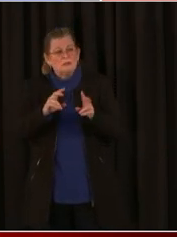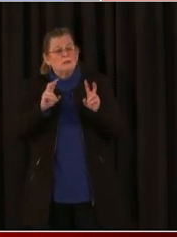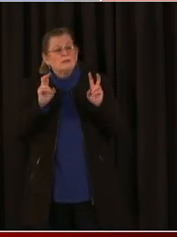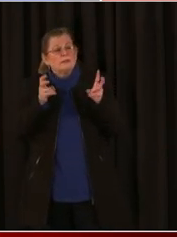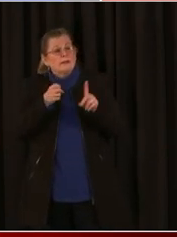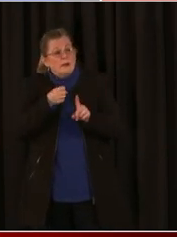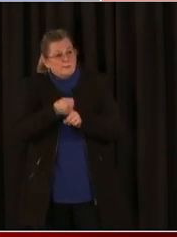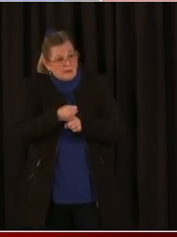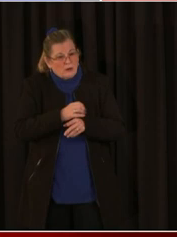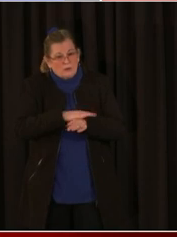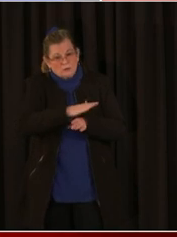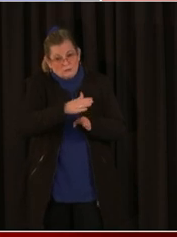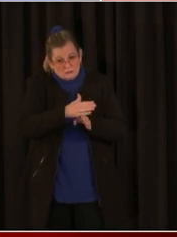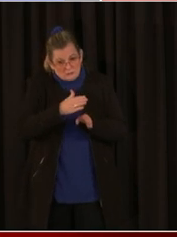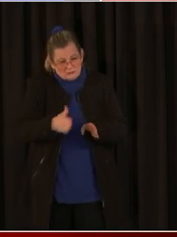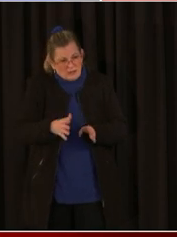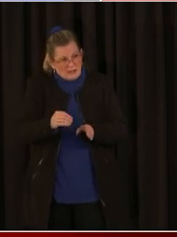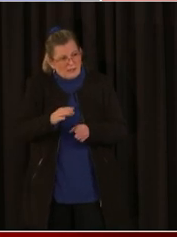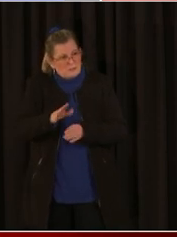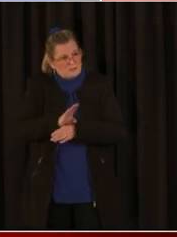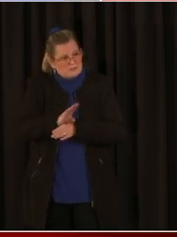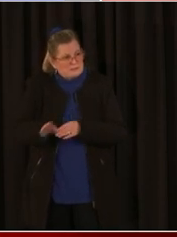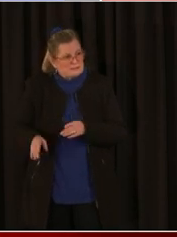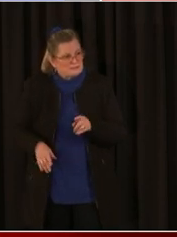on Capitol Hill and the businesses there?